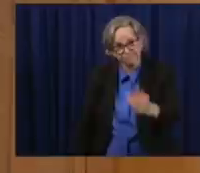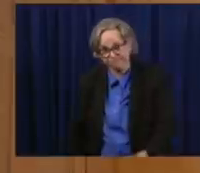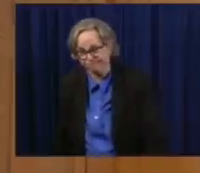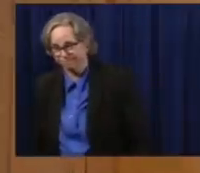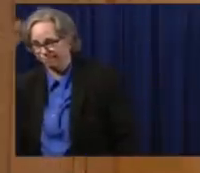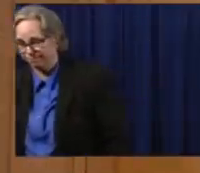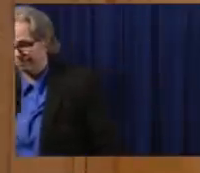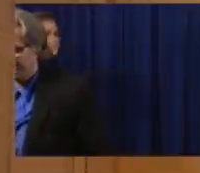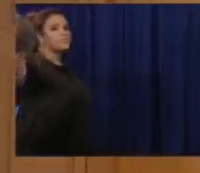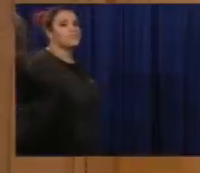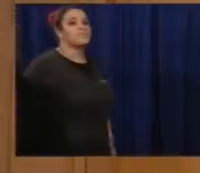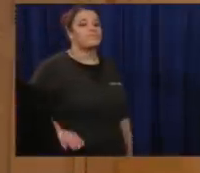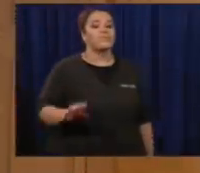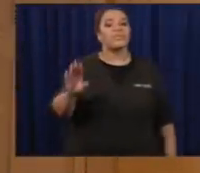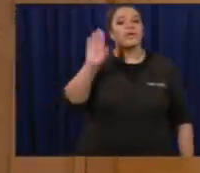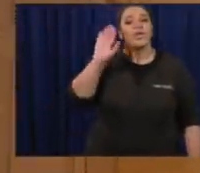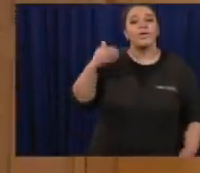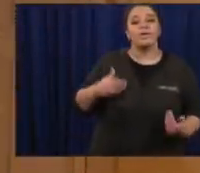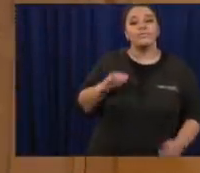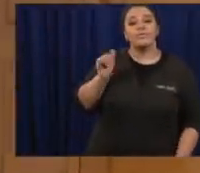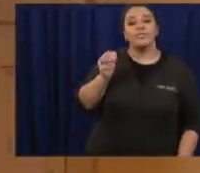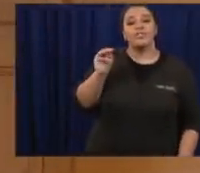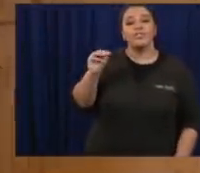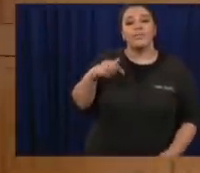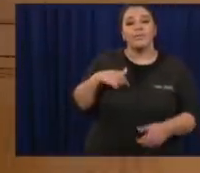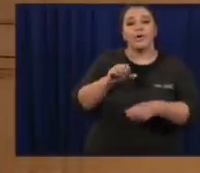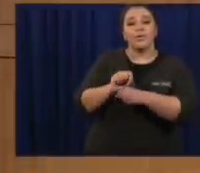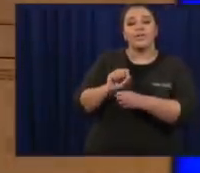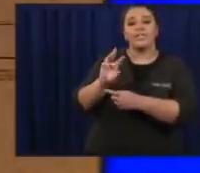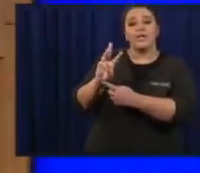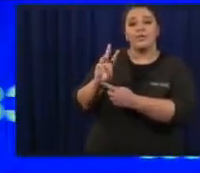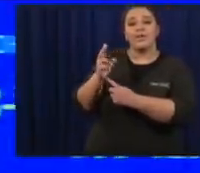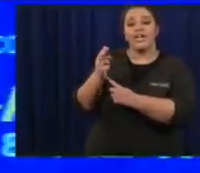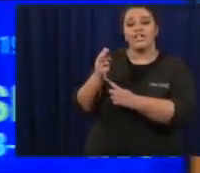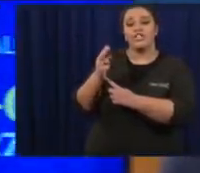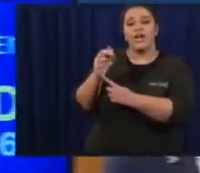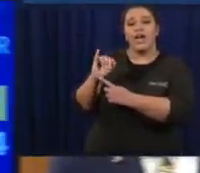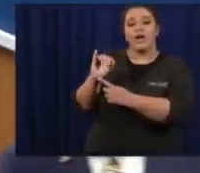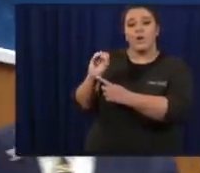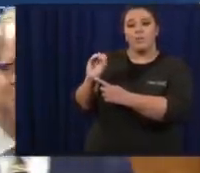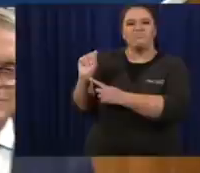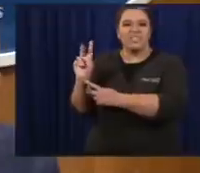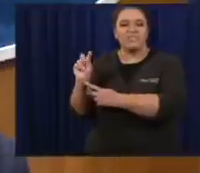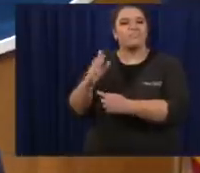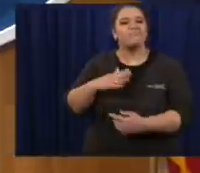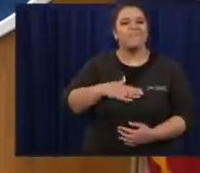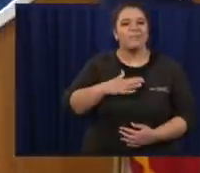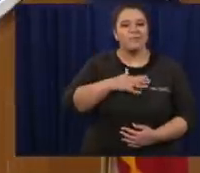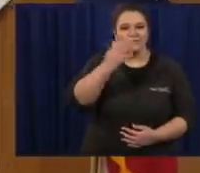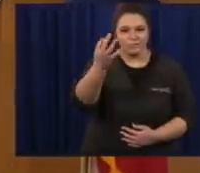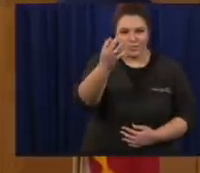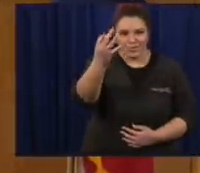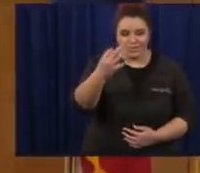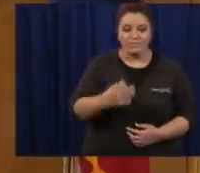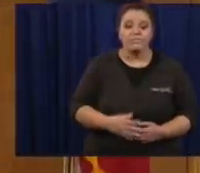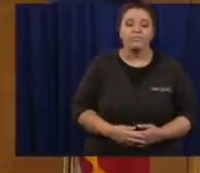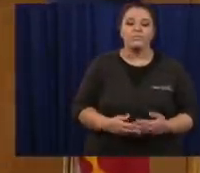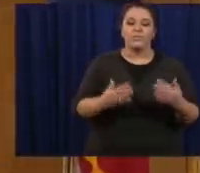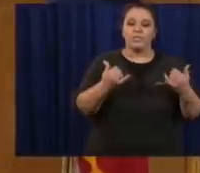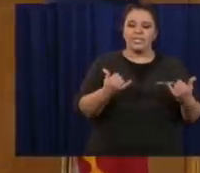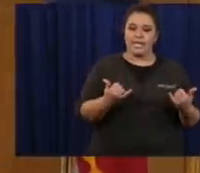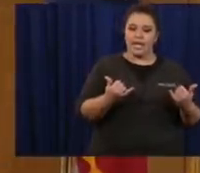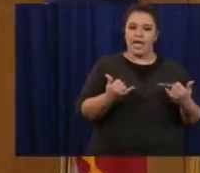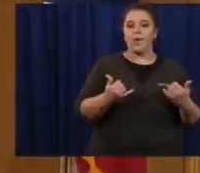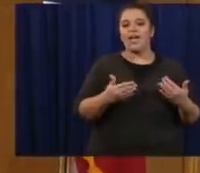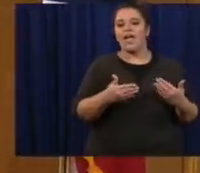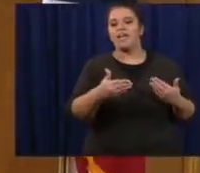Hi, Jim Oddie from WHIO-TV. Governor, this is a question for you. Happy Friday. Between now and the return to normal here, whenever that happens to